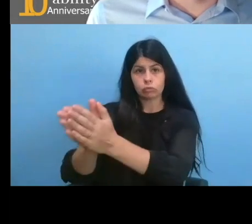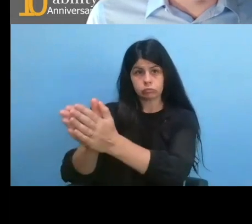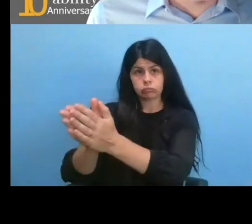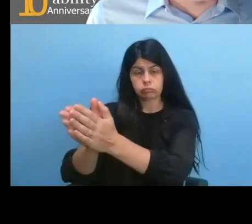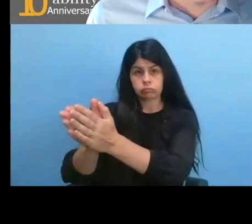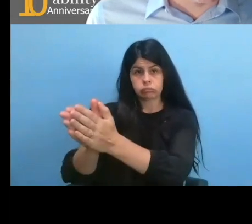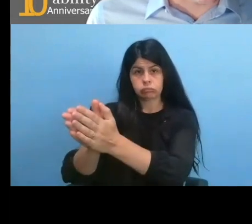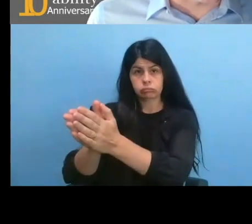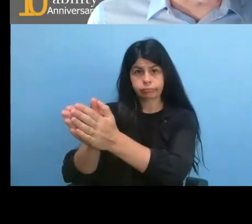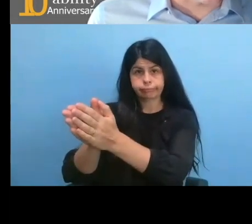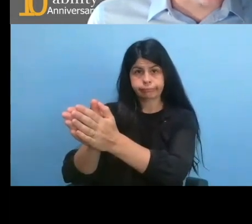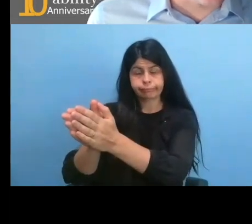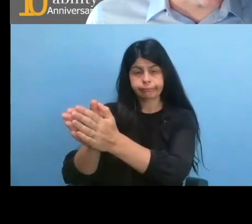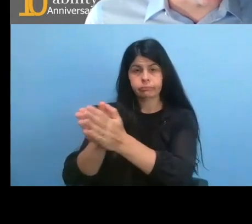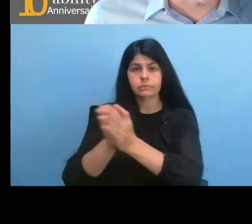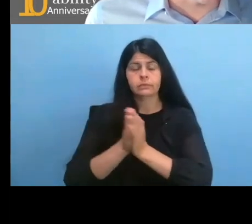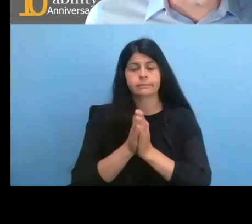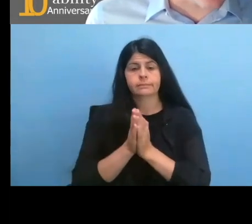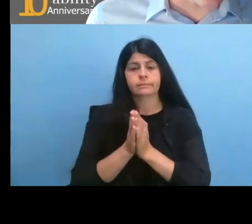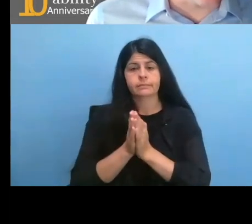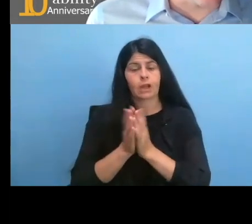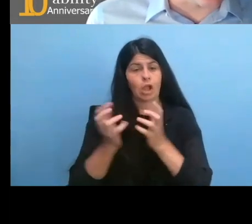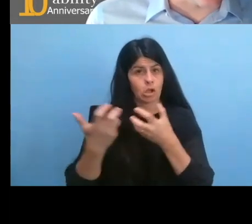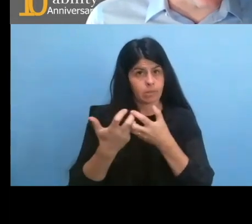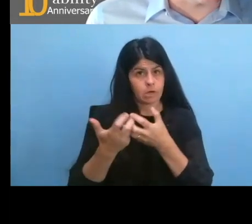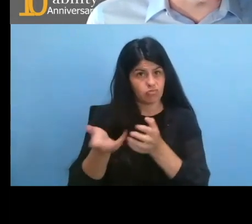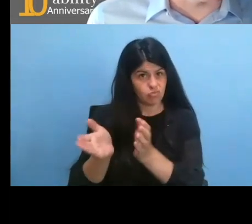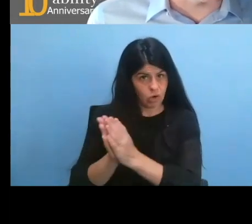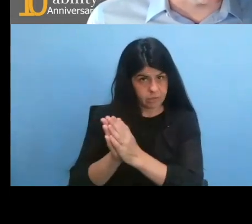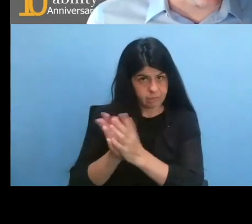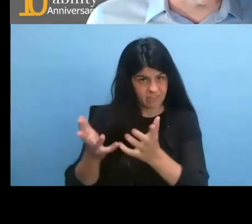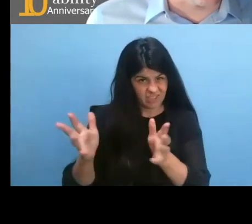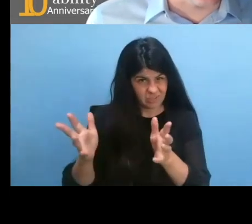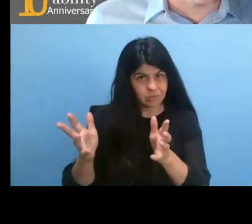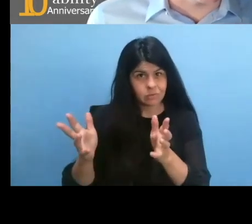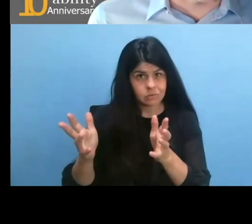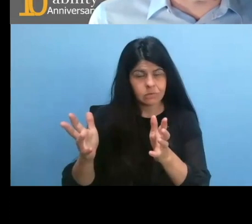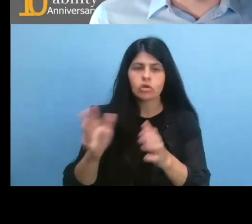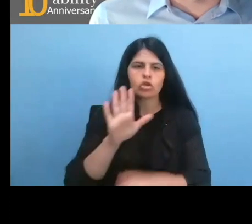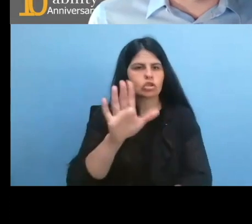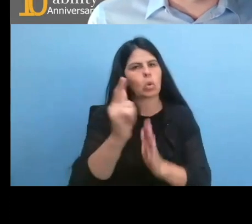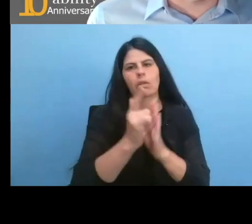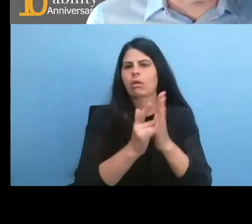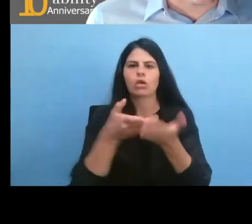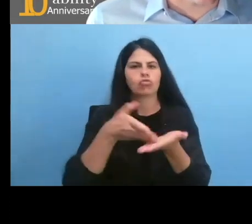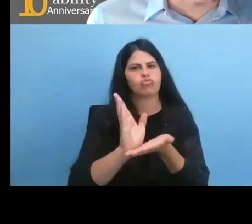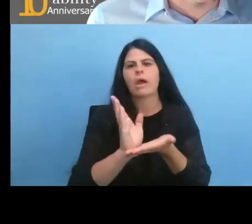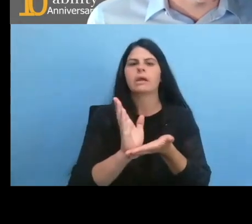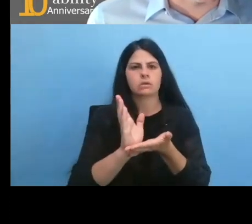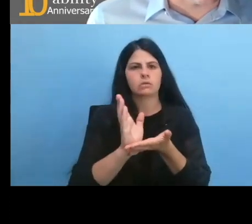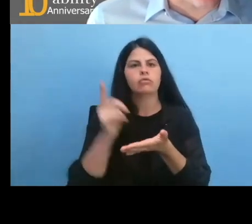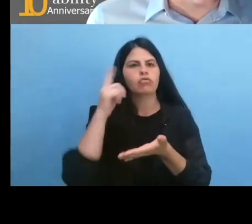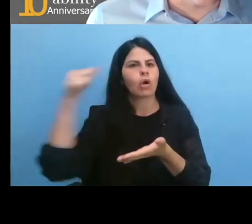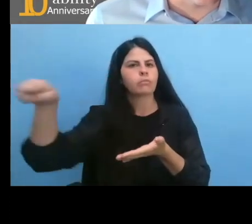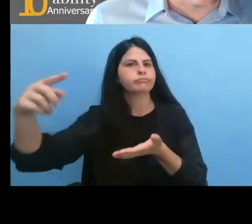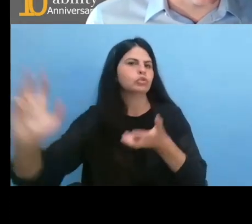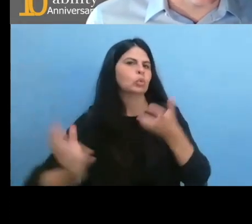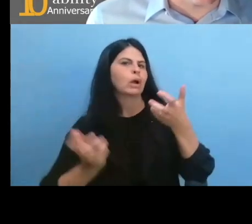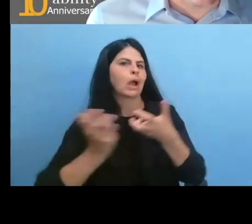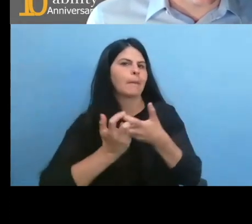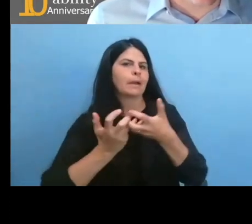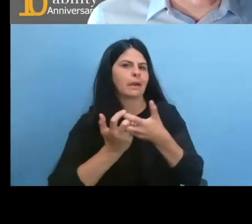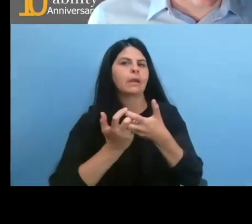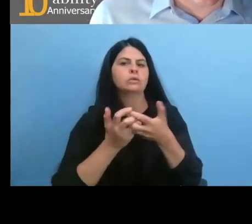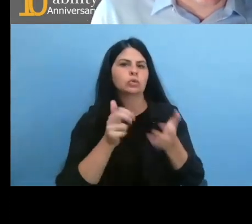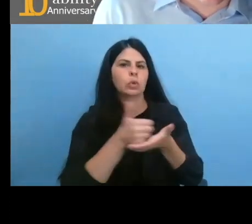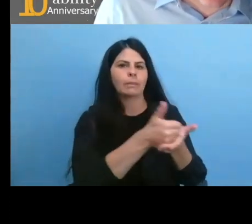accommodation, it is your legal right to be accommodated in whatever reasonable way can help you do the job, not to be